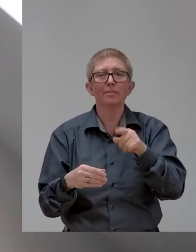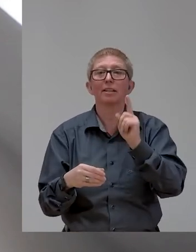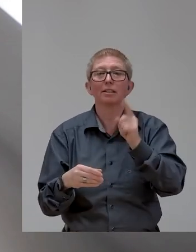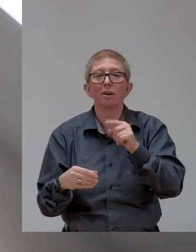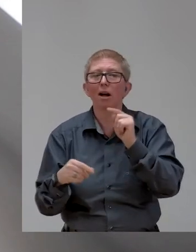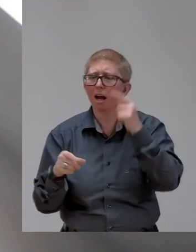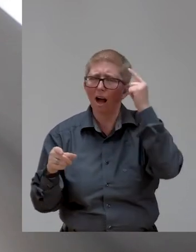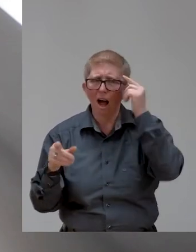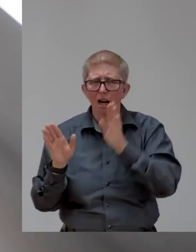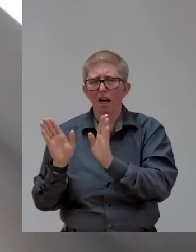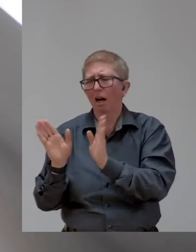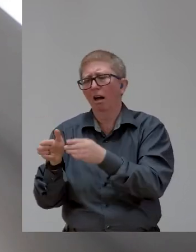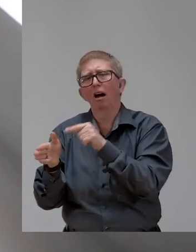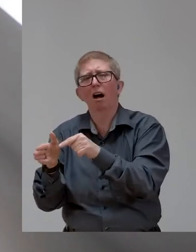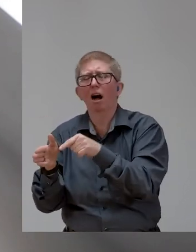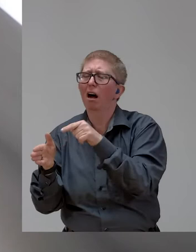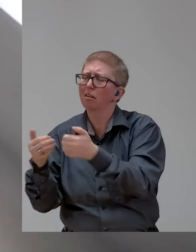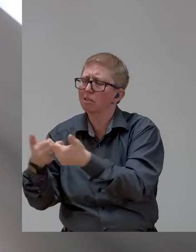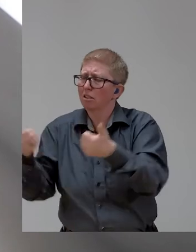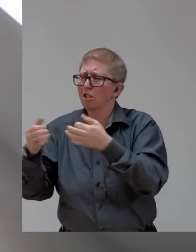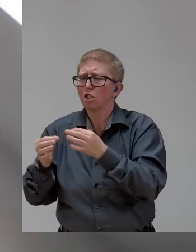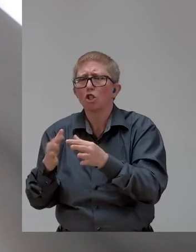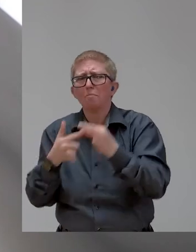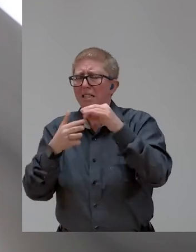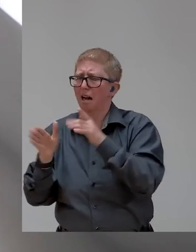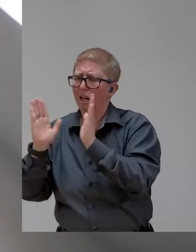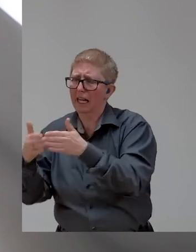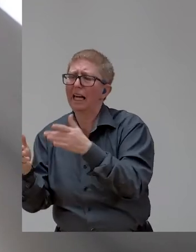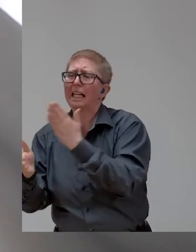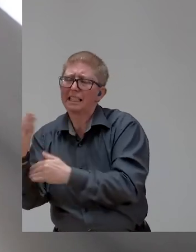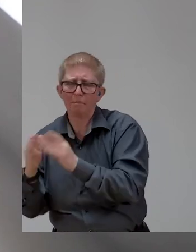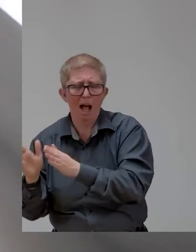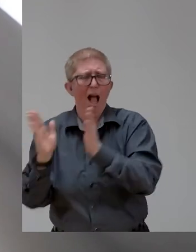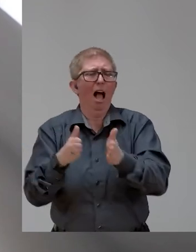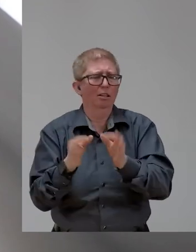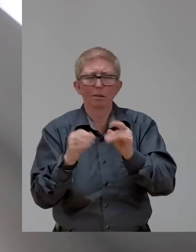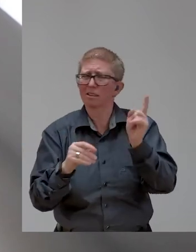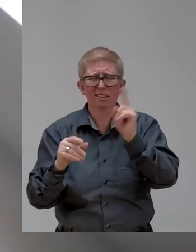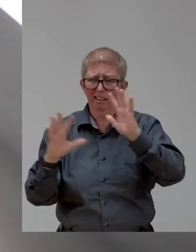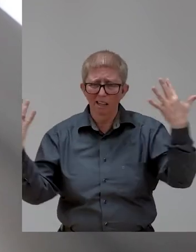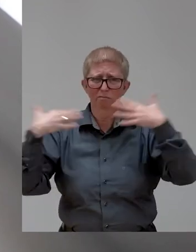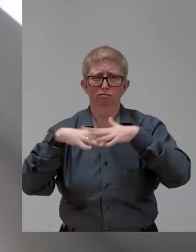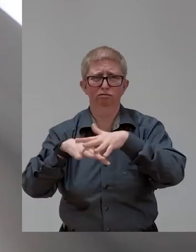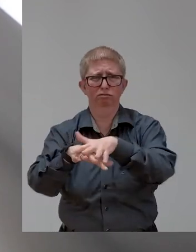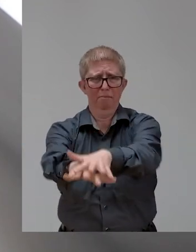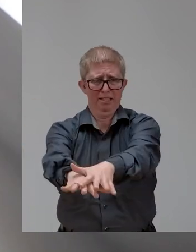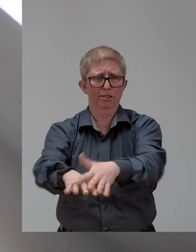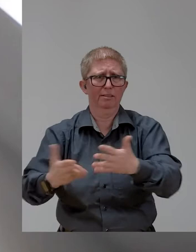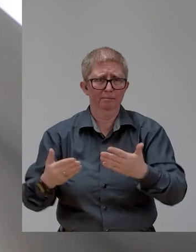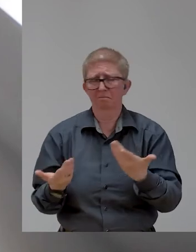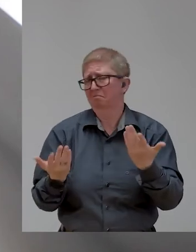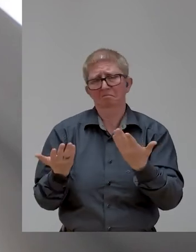And sometimes it can be as simple as having an accessibility policy for websites based on existing